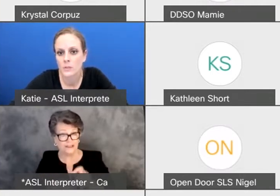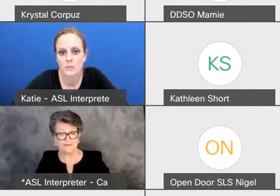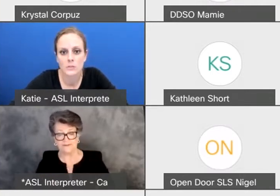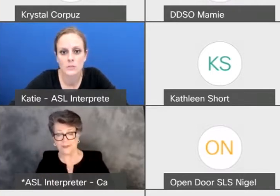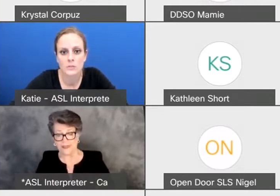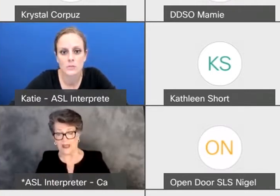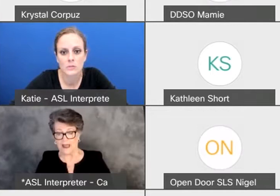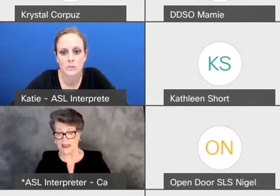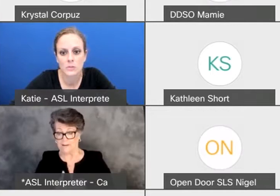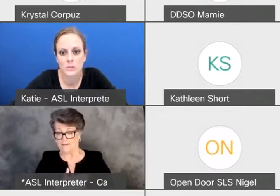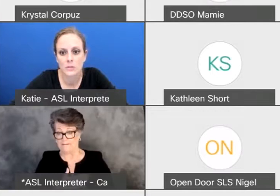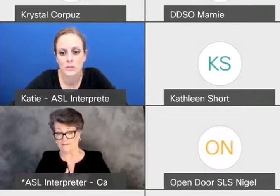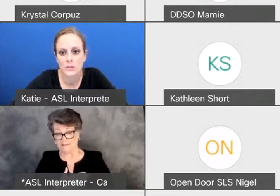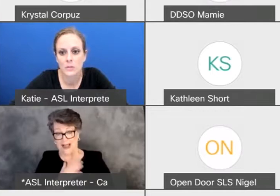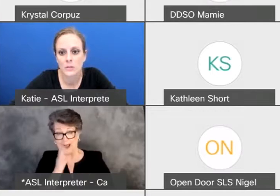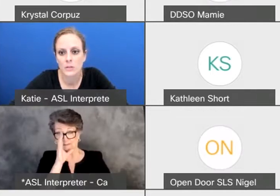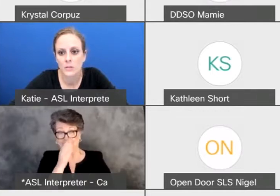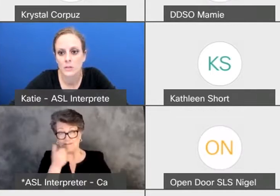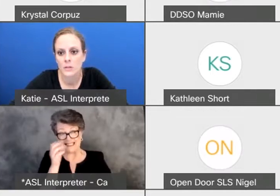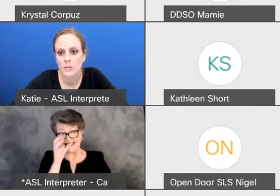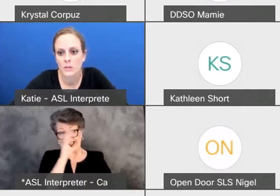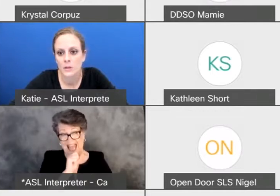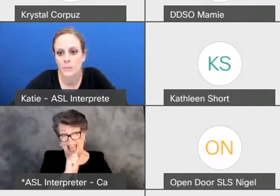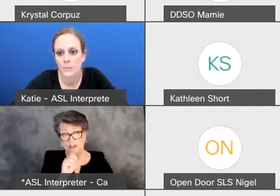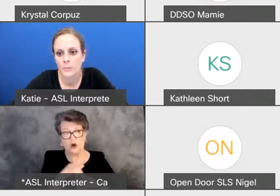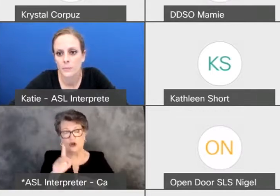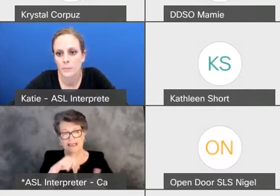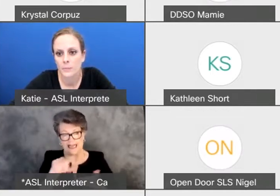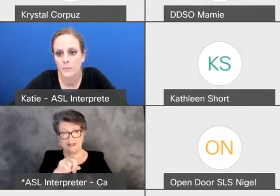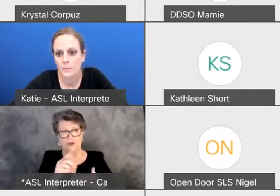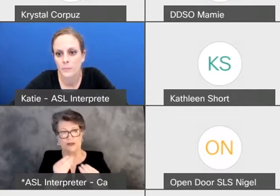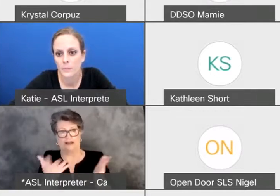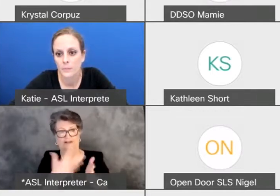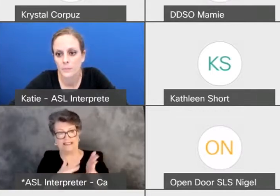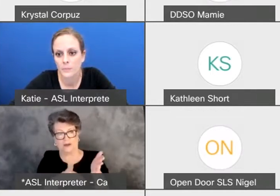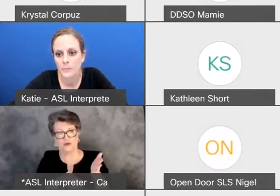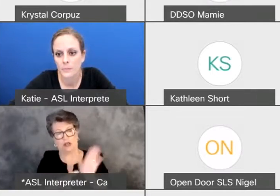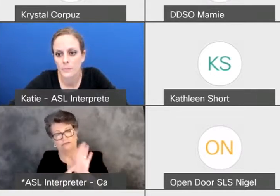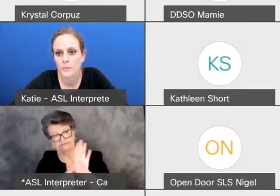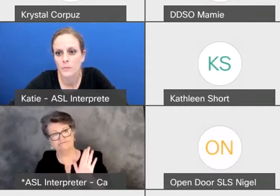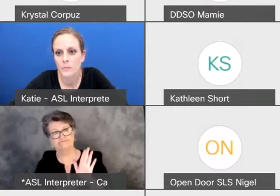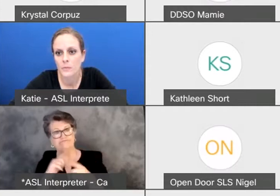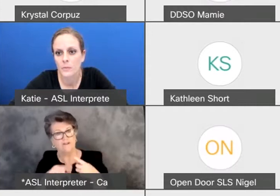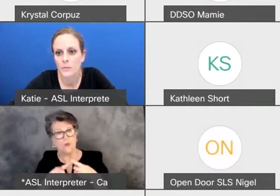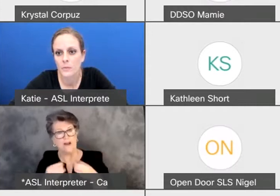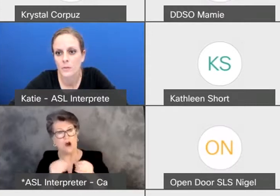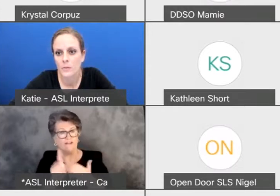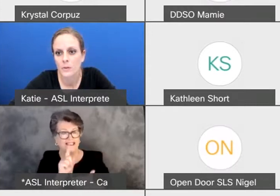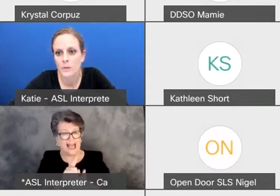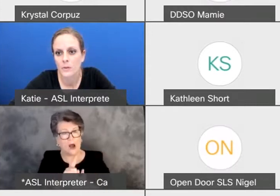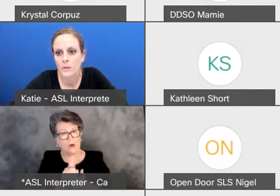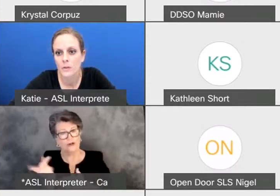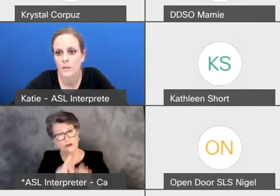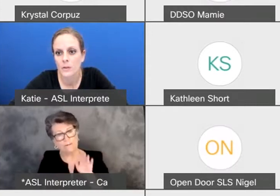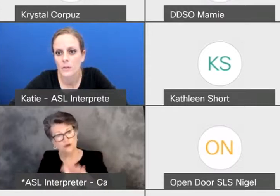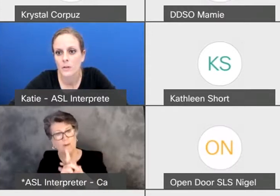my best guess would be early next week, we should be able to put a schedule out of when we're going to have kind of our office hour drop-in times that